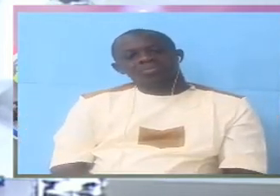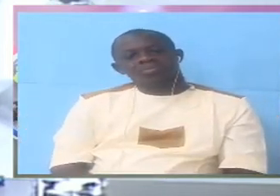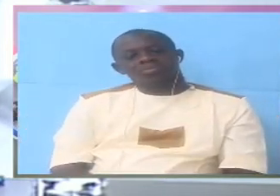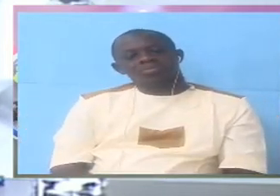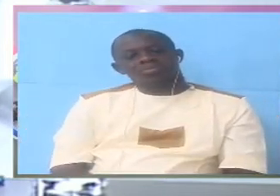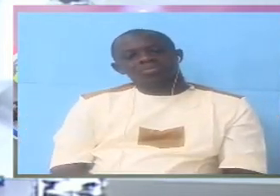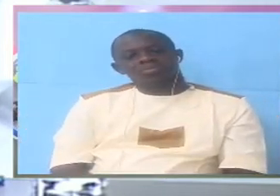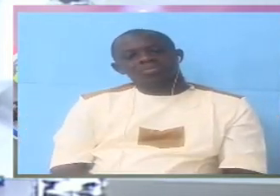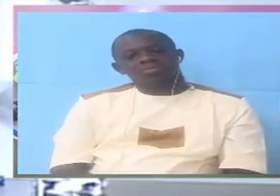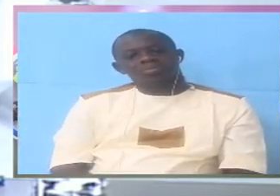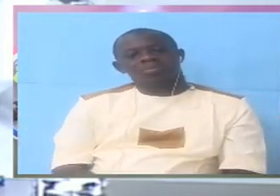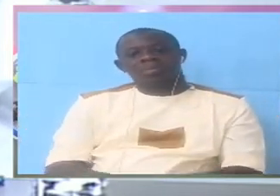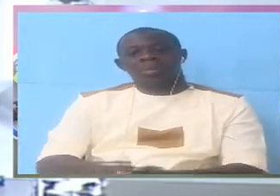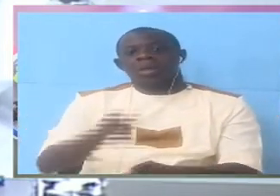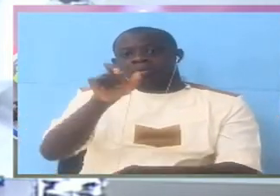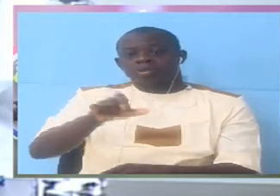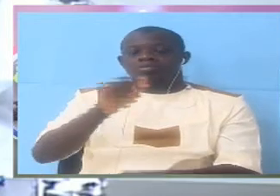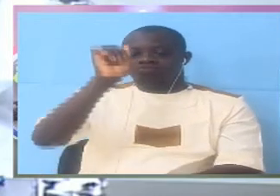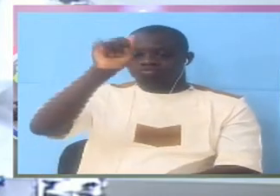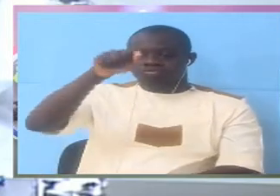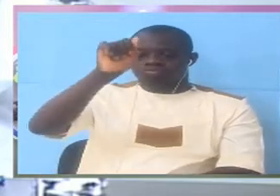They knocked my gate. I